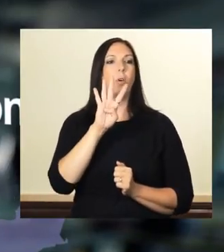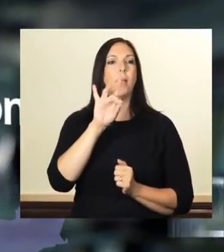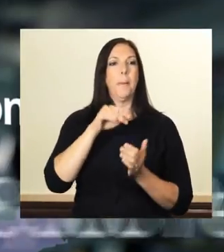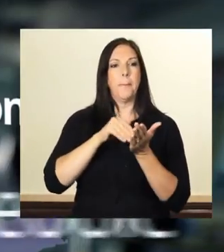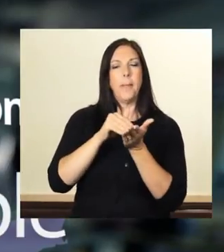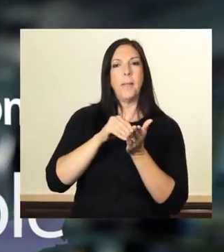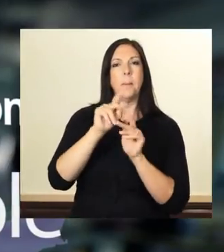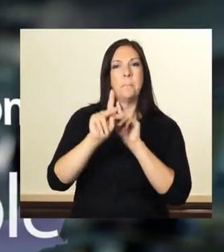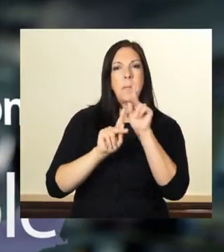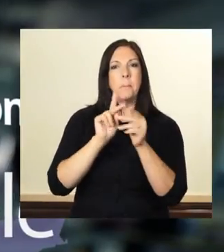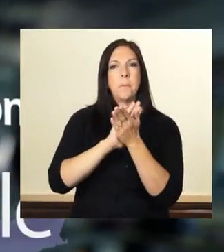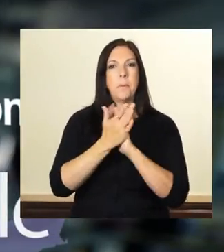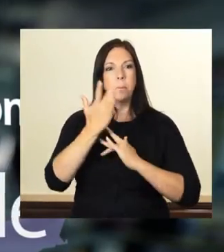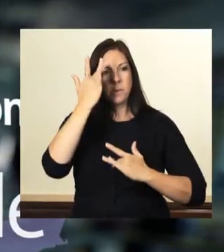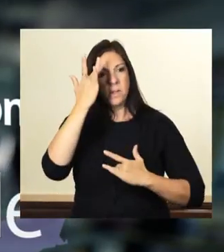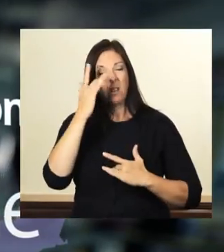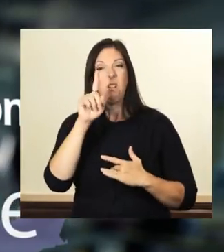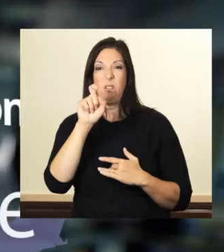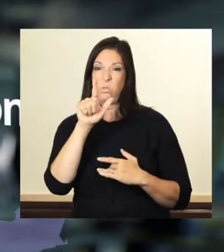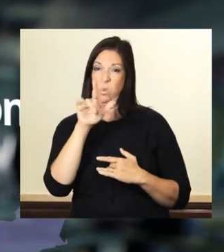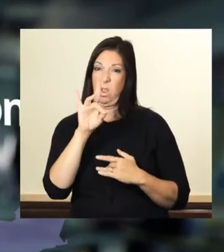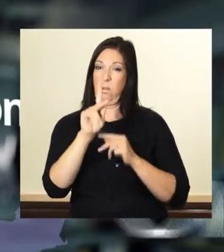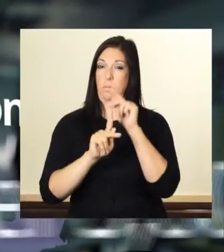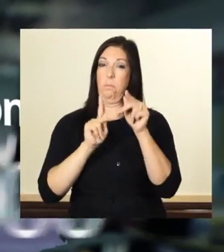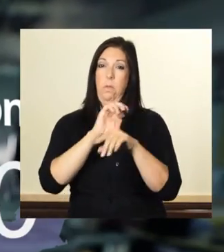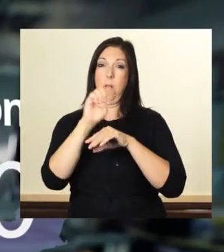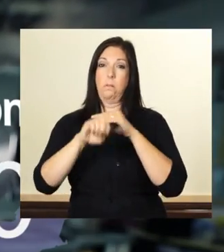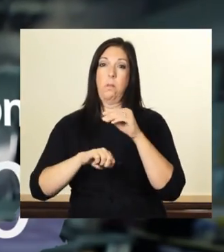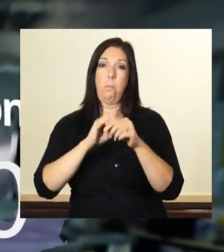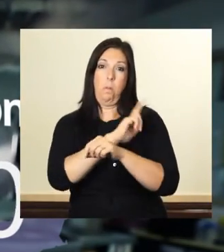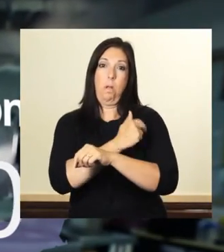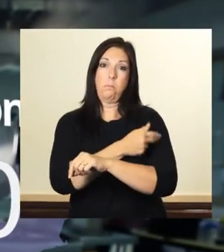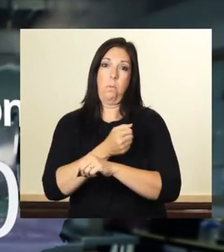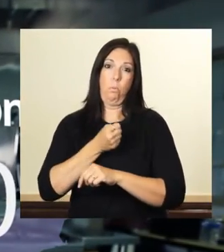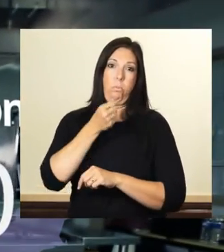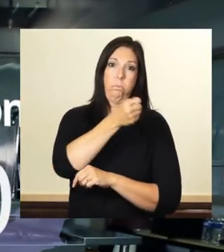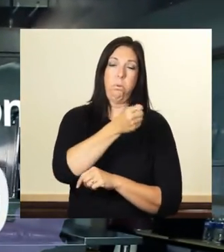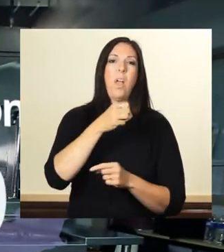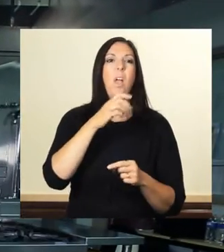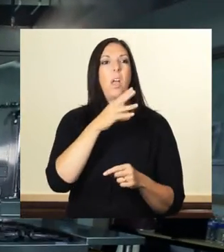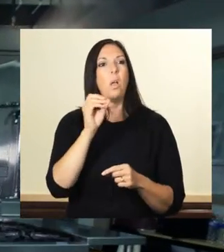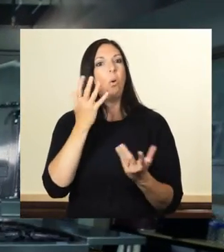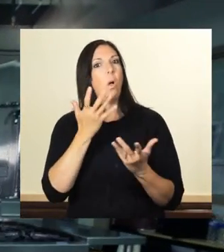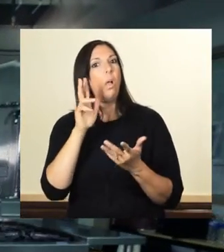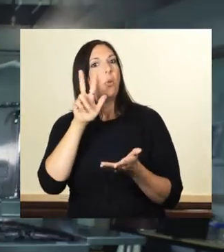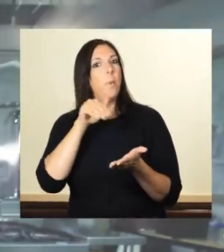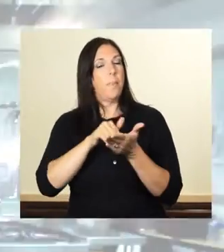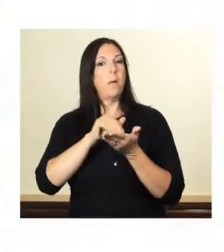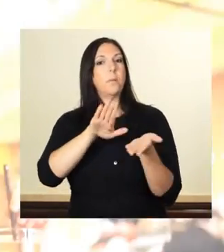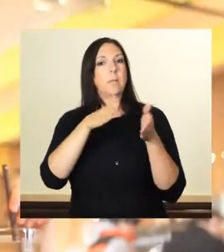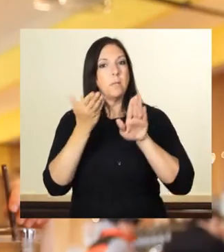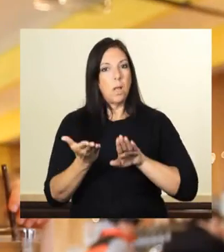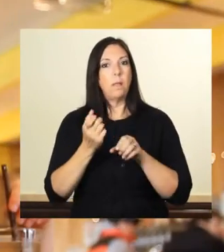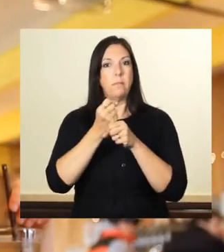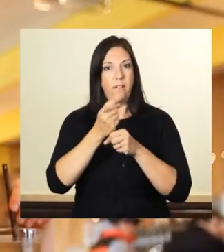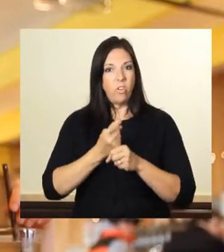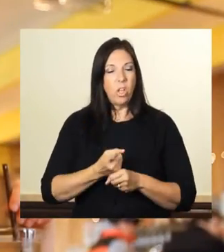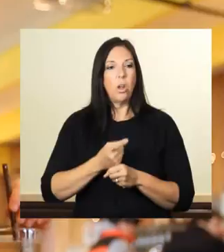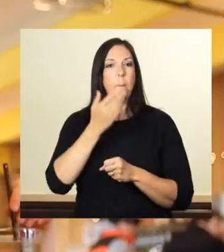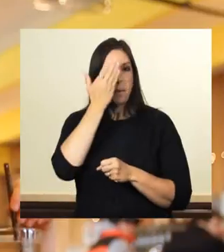with 128,000 hospitalized, and over 3,000 deaths annually from unsafe food nationwide,